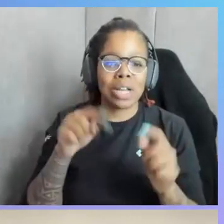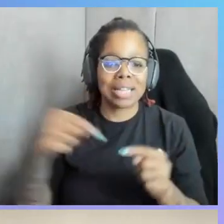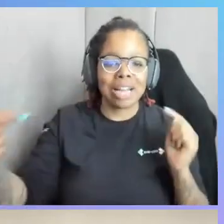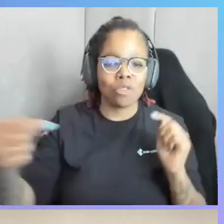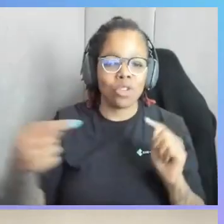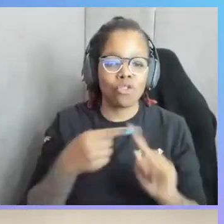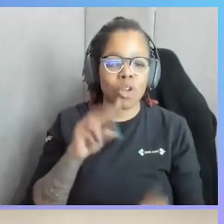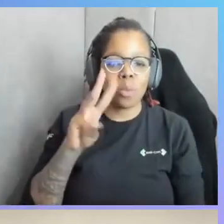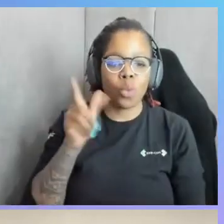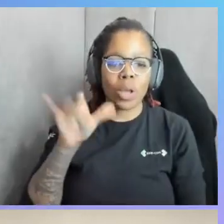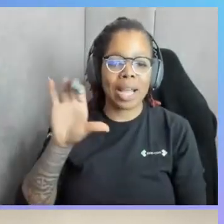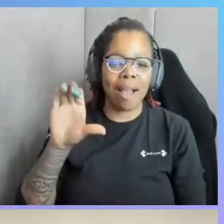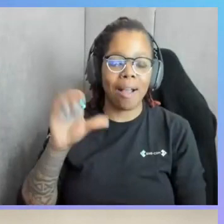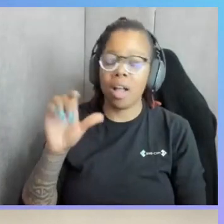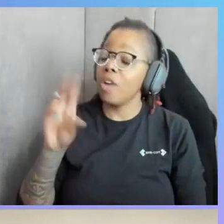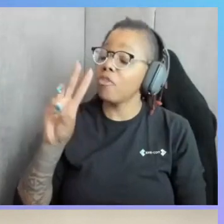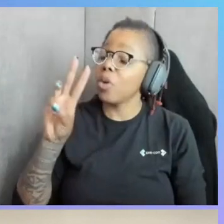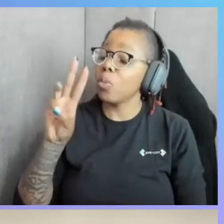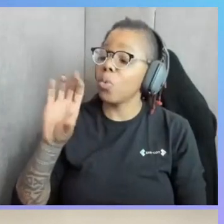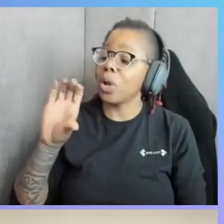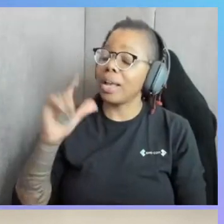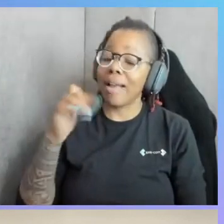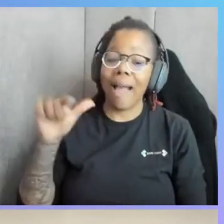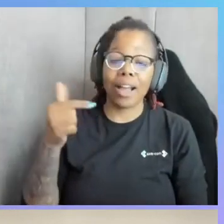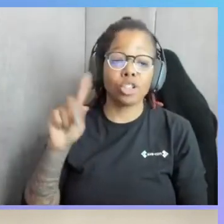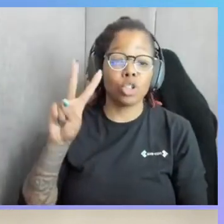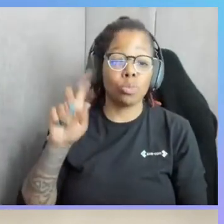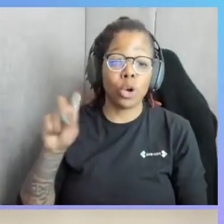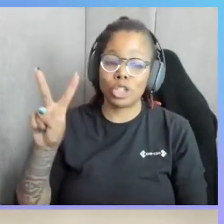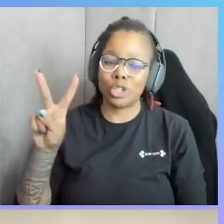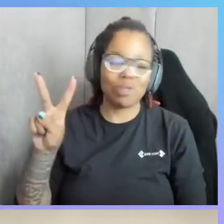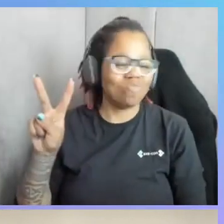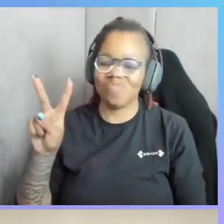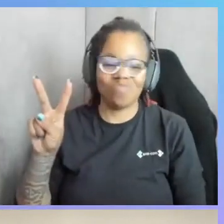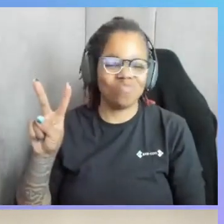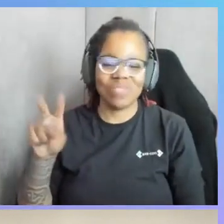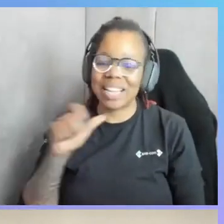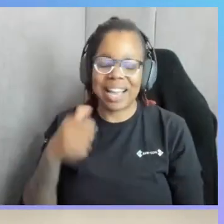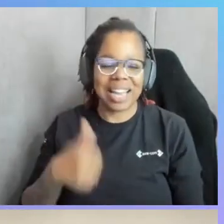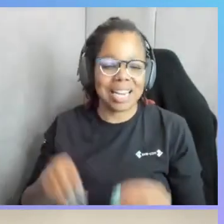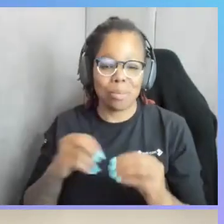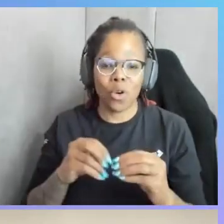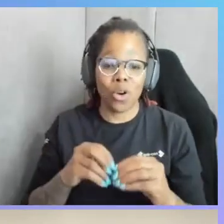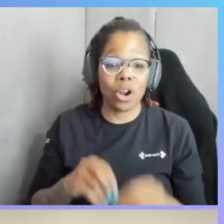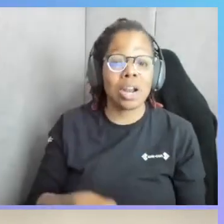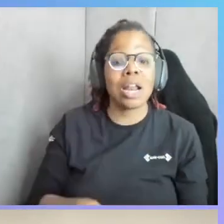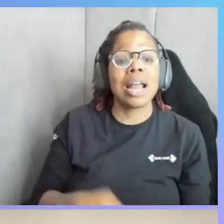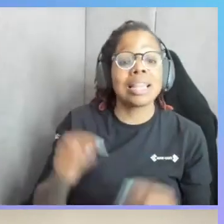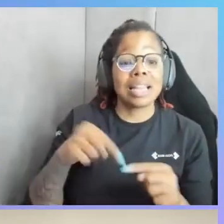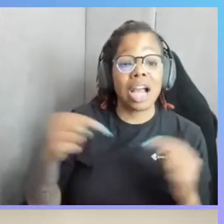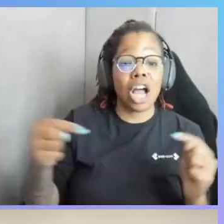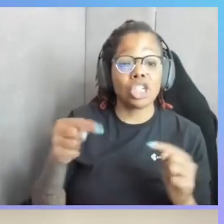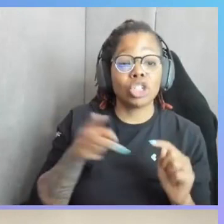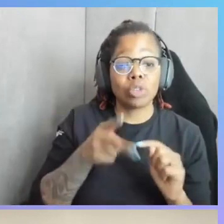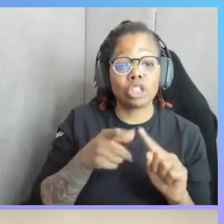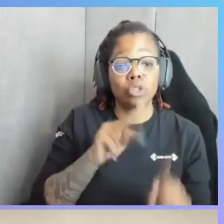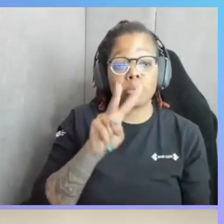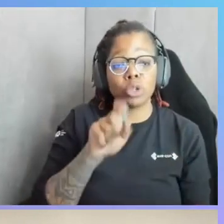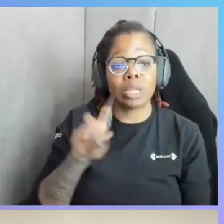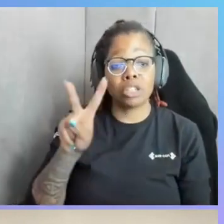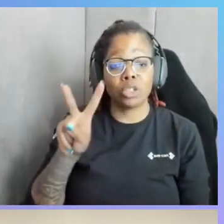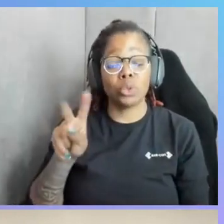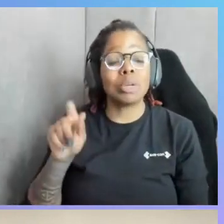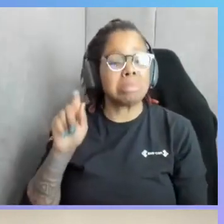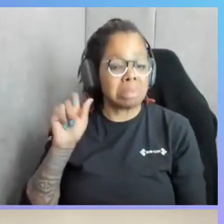WCAG 2.2, that's gone. The contrast ratio from 2.2 is the same, but for the